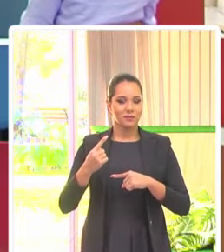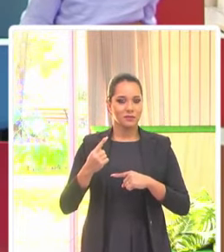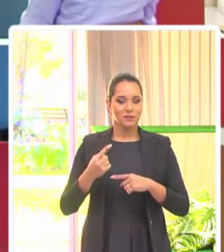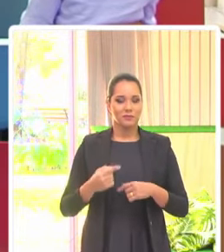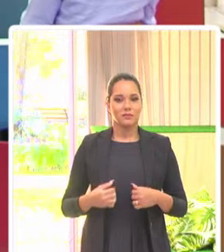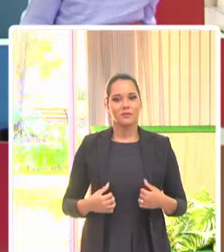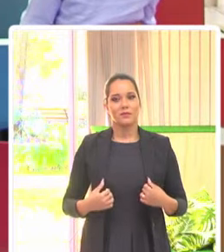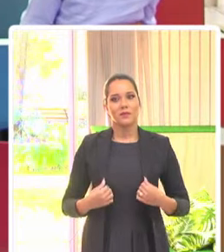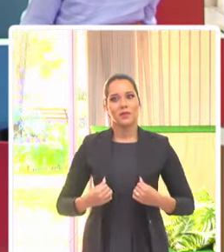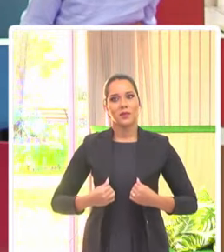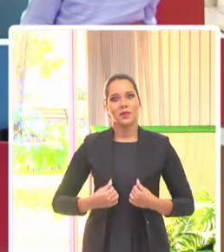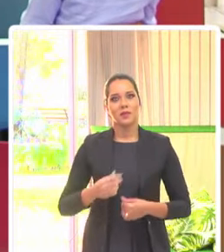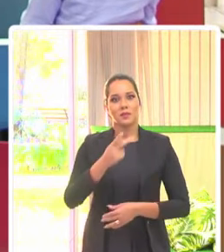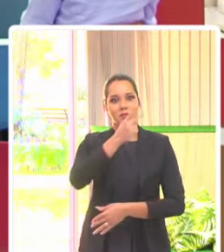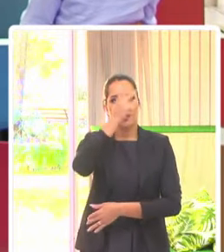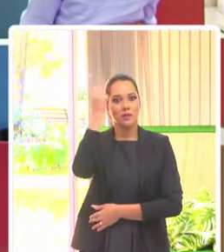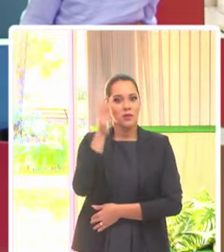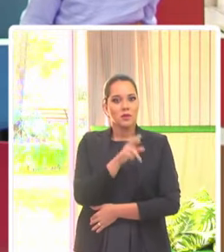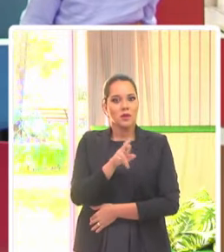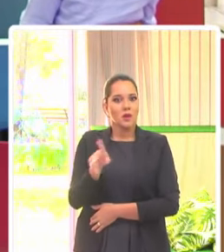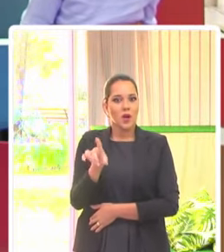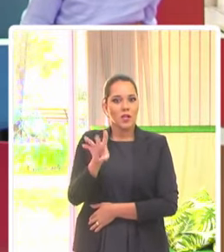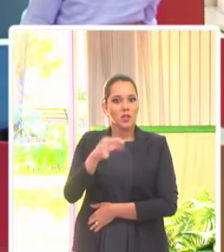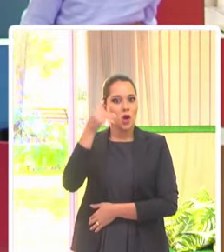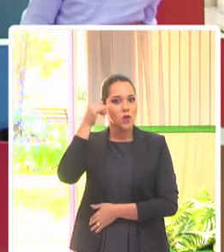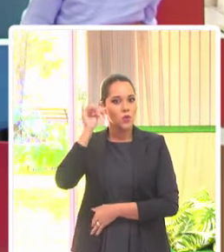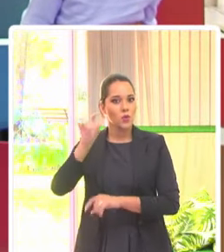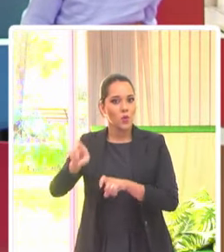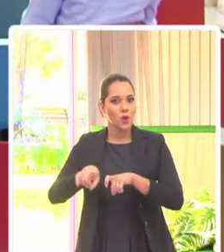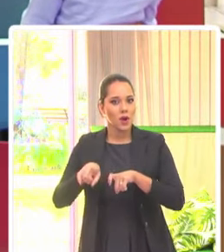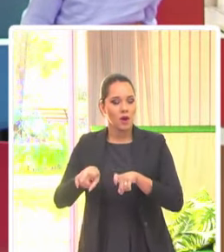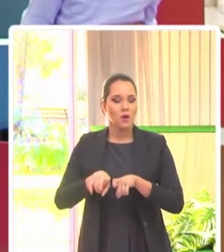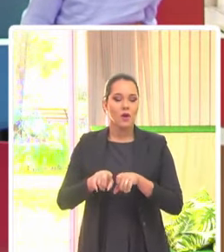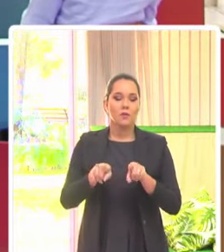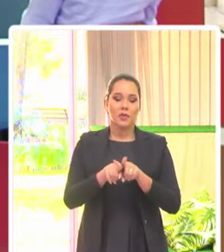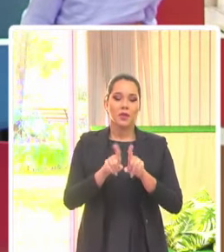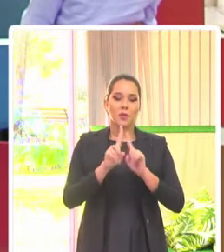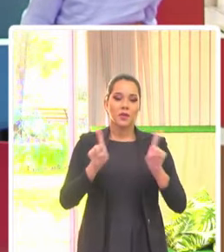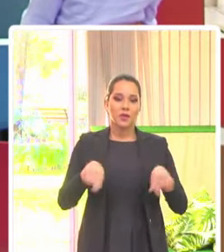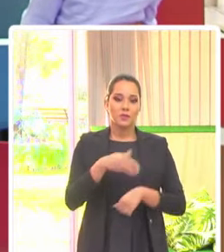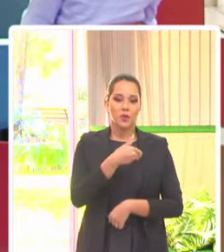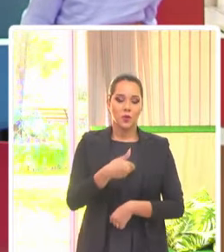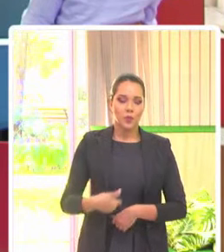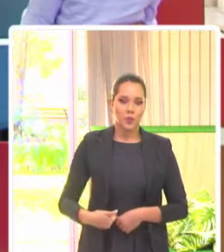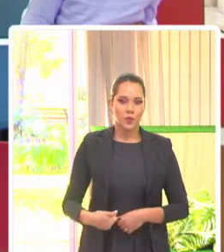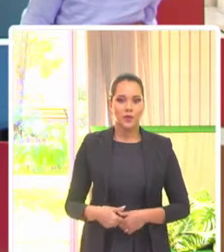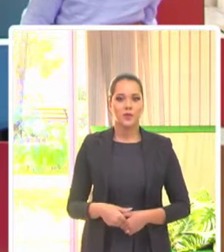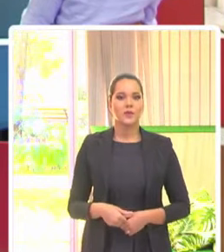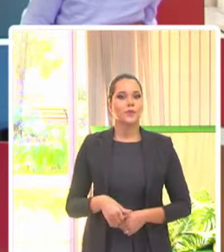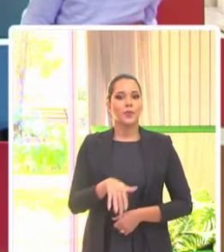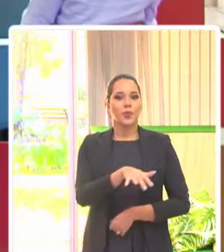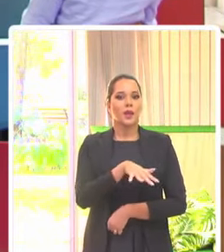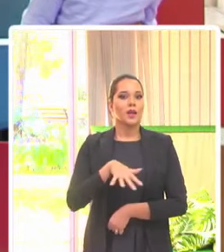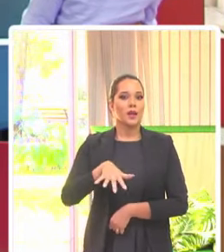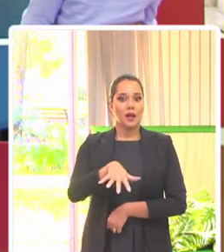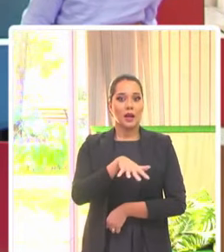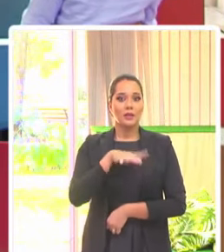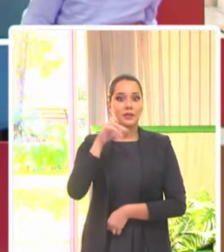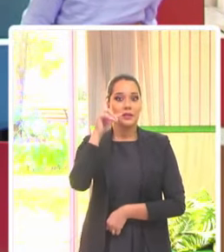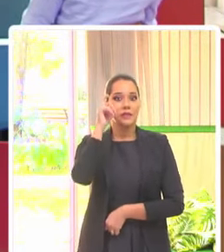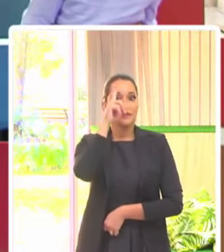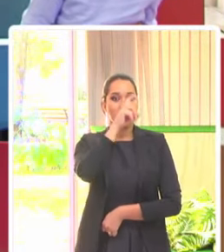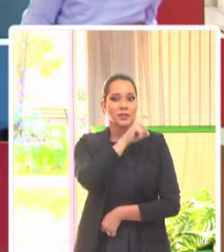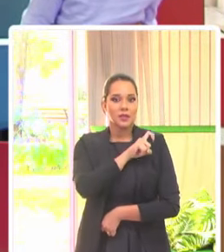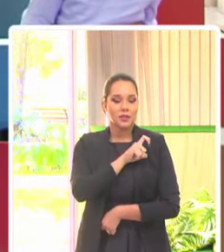not rural people, but public servants in difficult area for